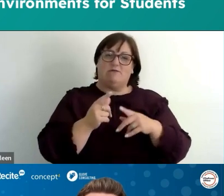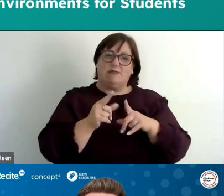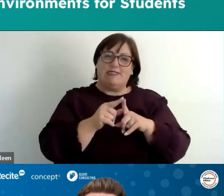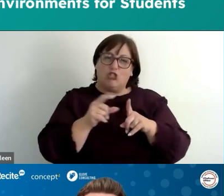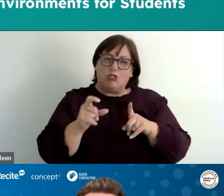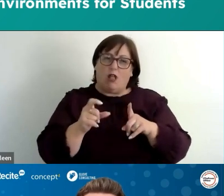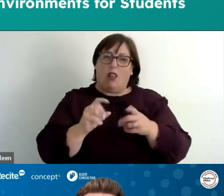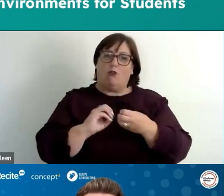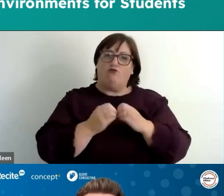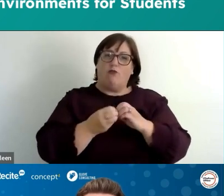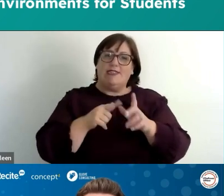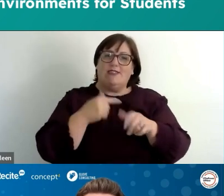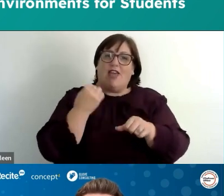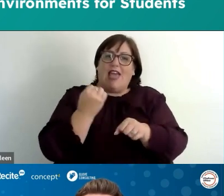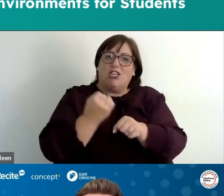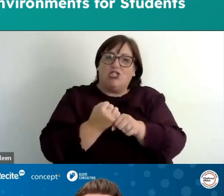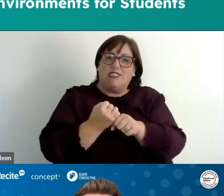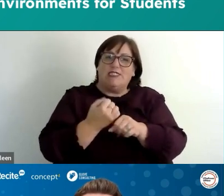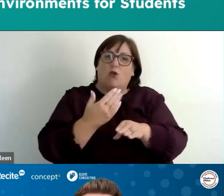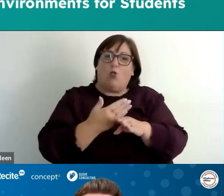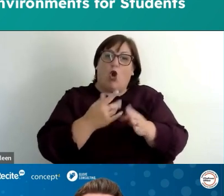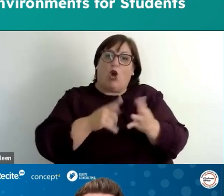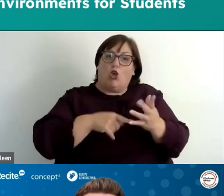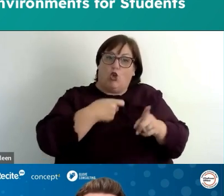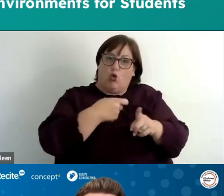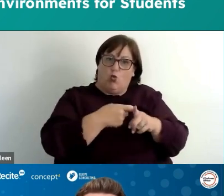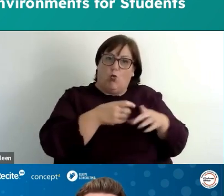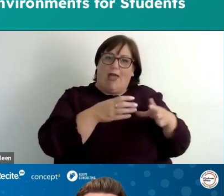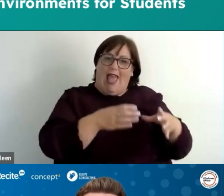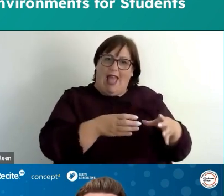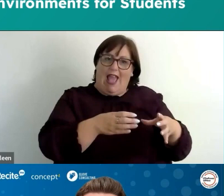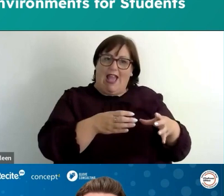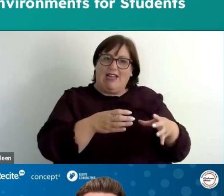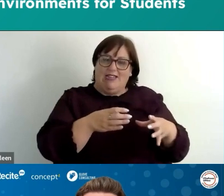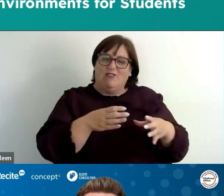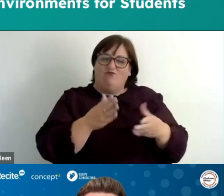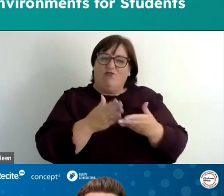most specifically in the education market. Today I'm going to be talking about